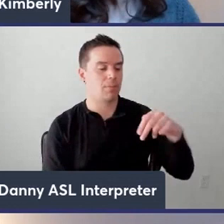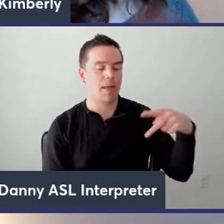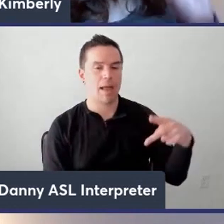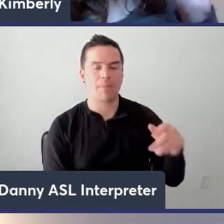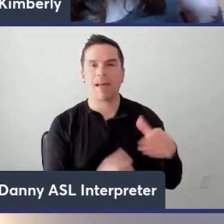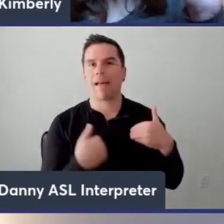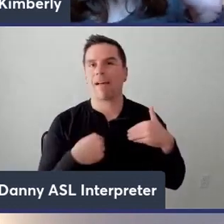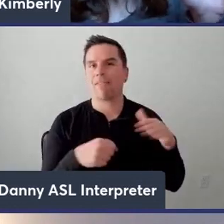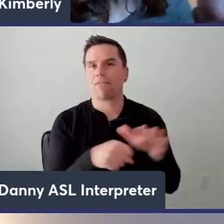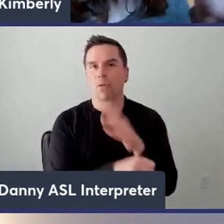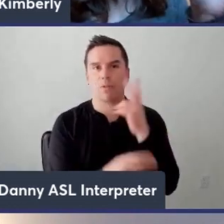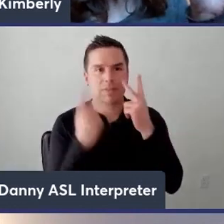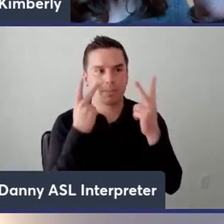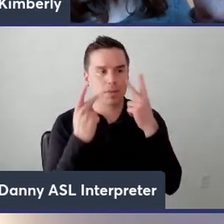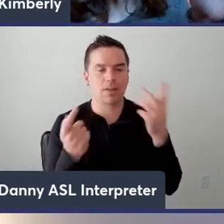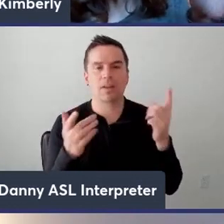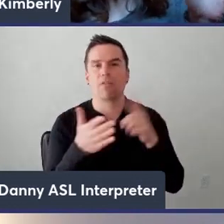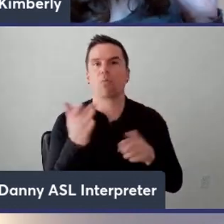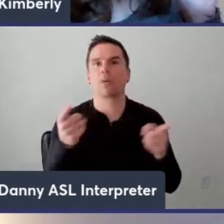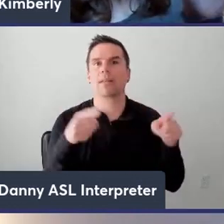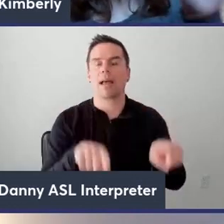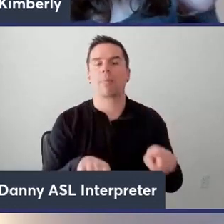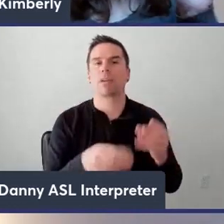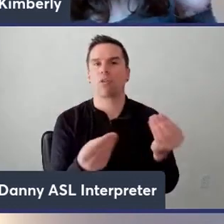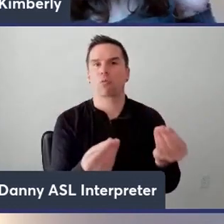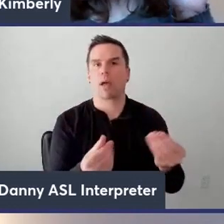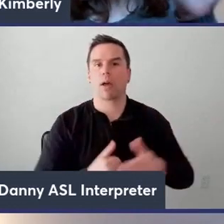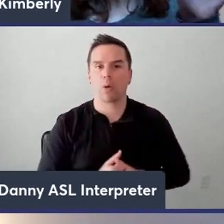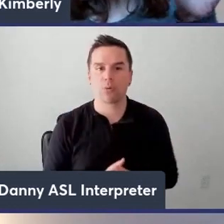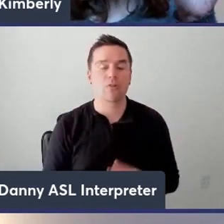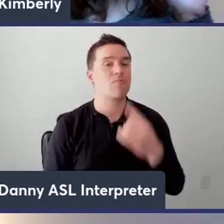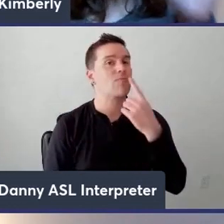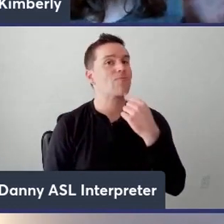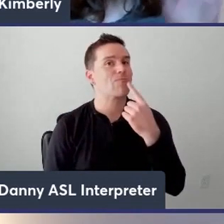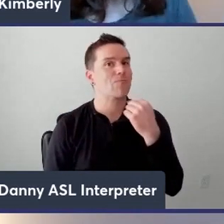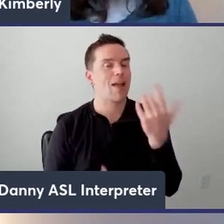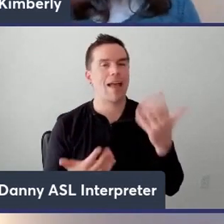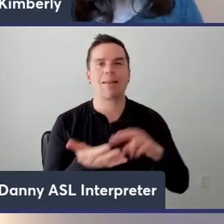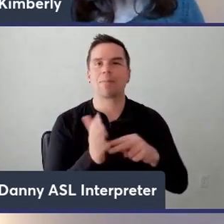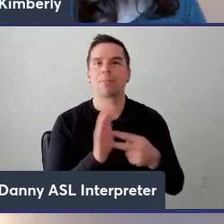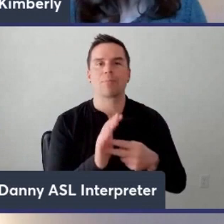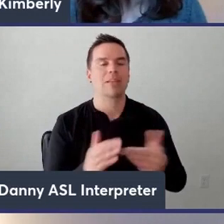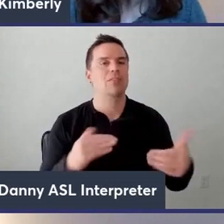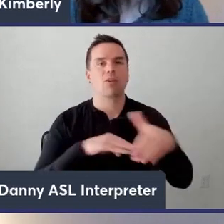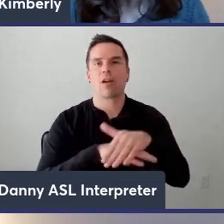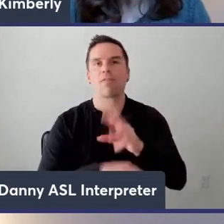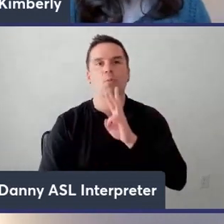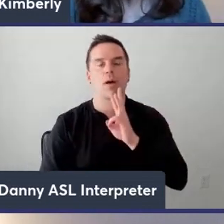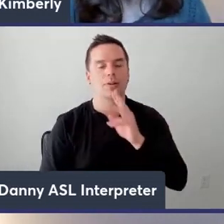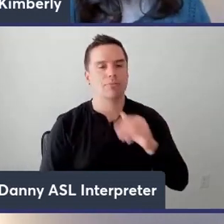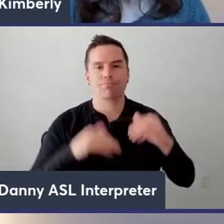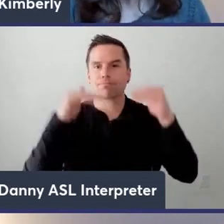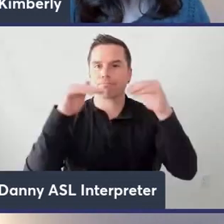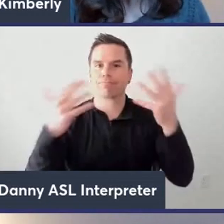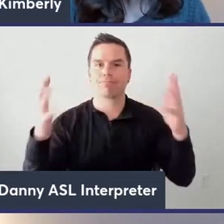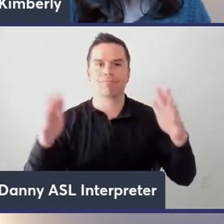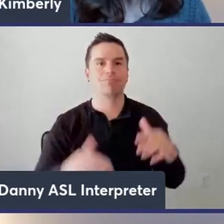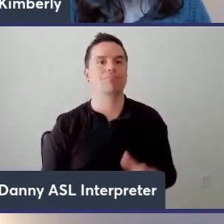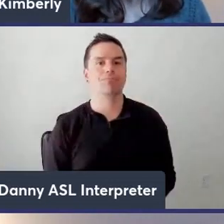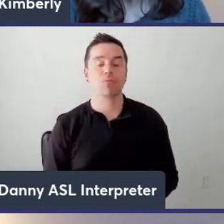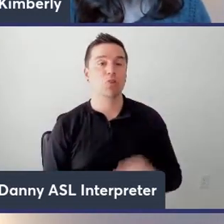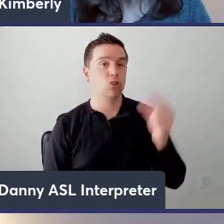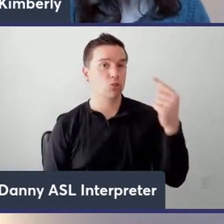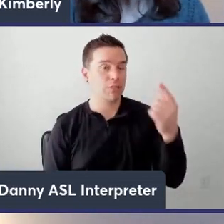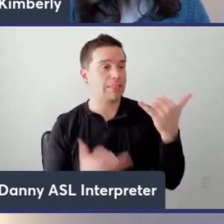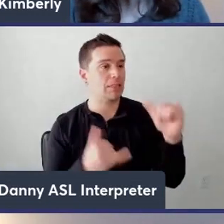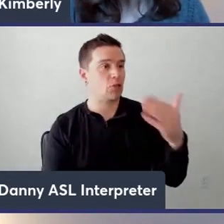ground. And the ones in red are the ones that are flooded and covered with water, but the green ones are still viable,